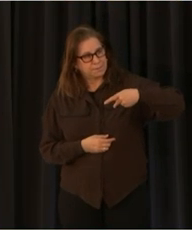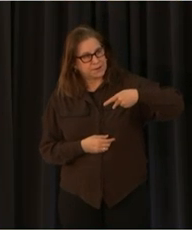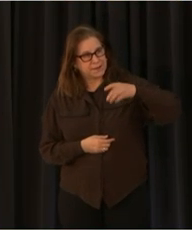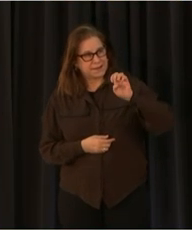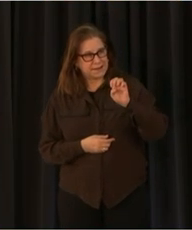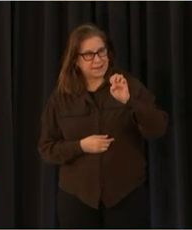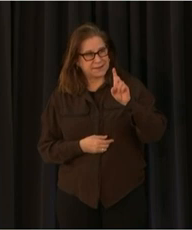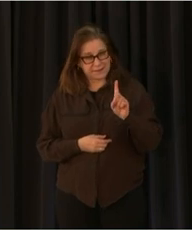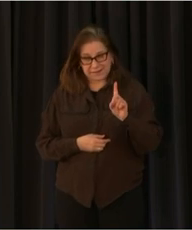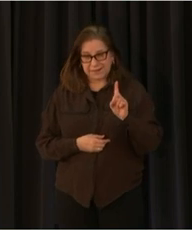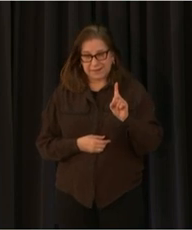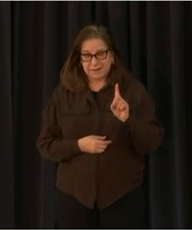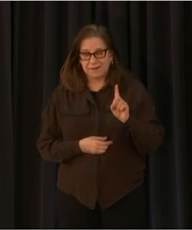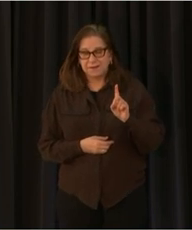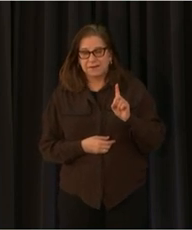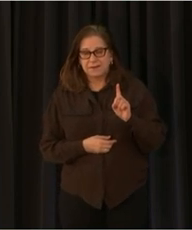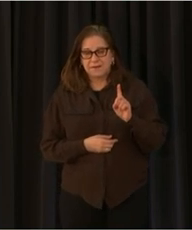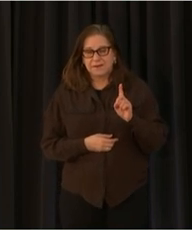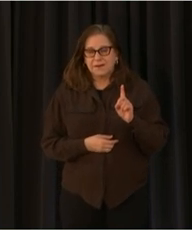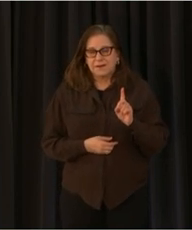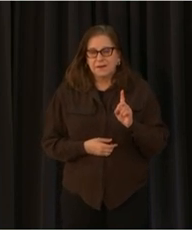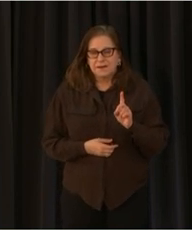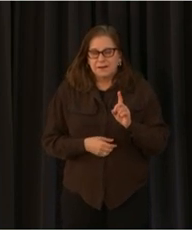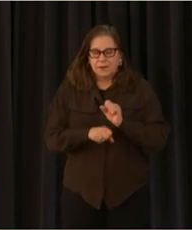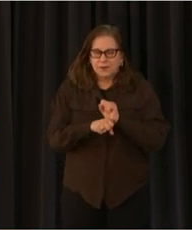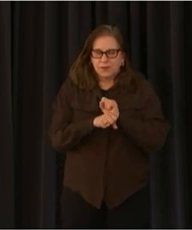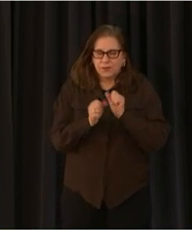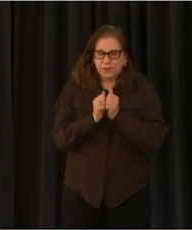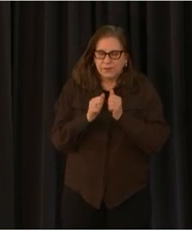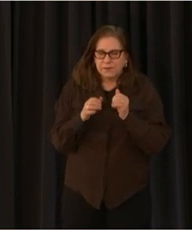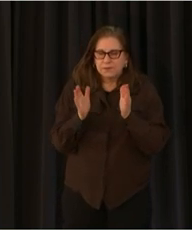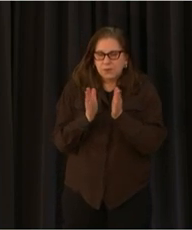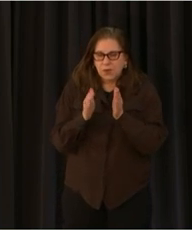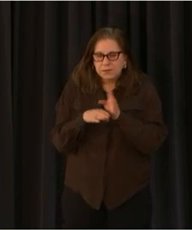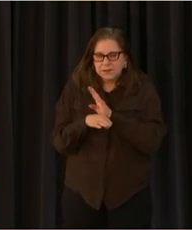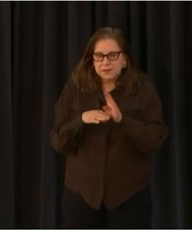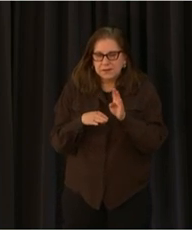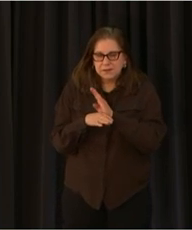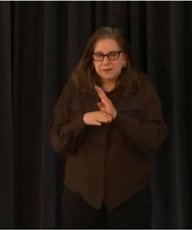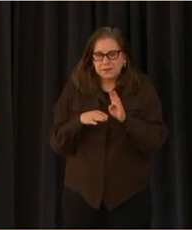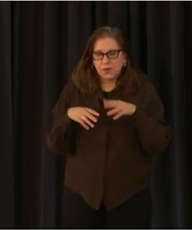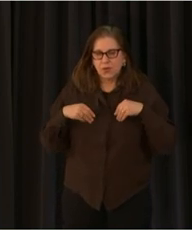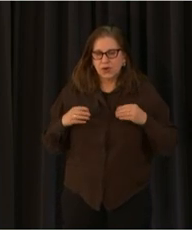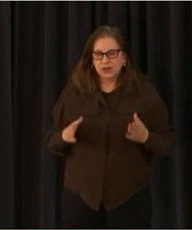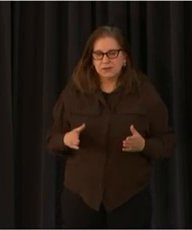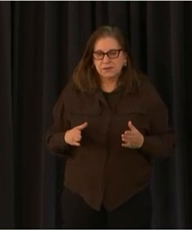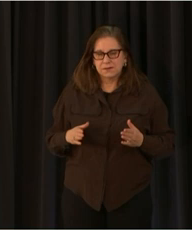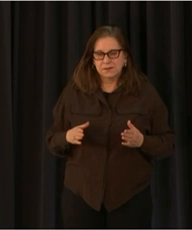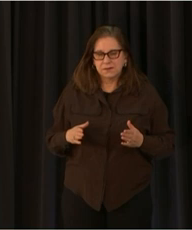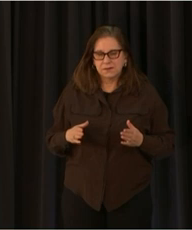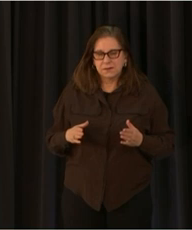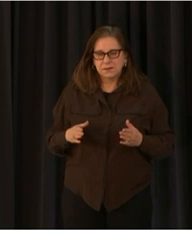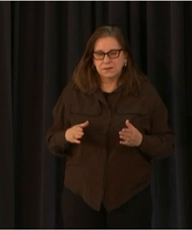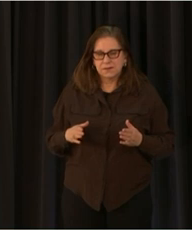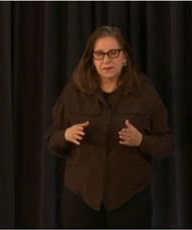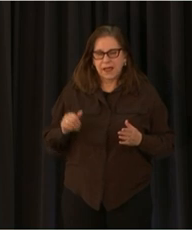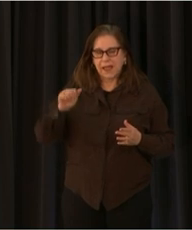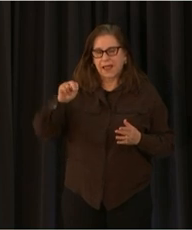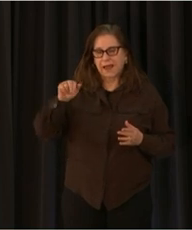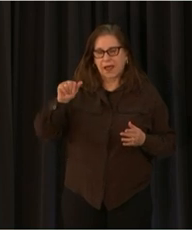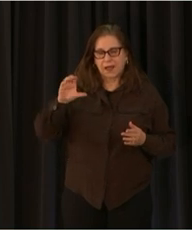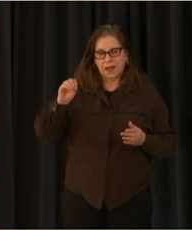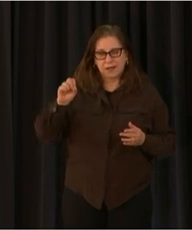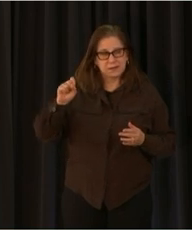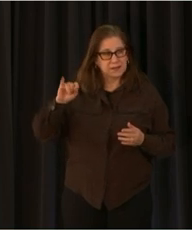to provide free PPE care packages to DC businesses. Pickup dates have been extended